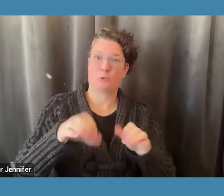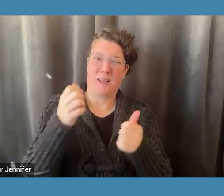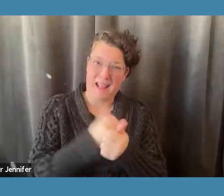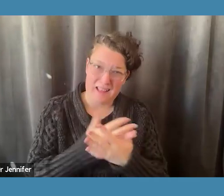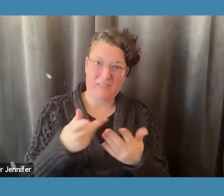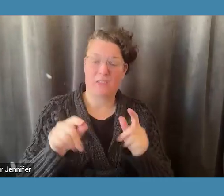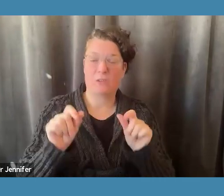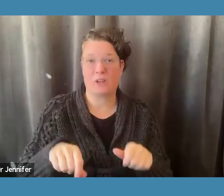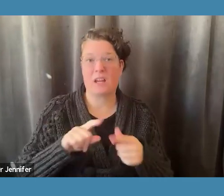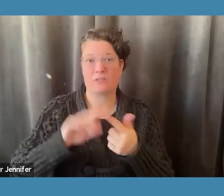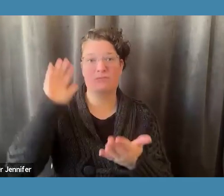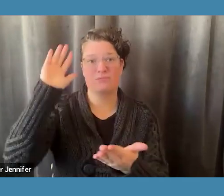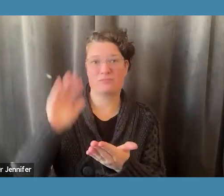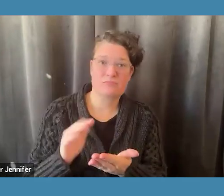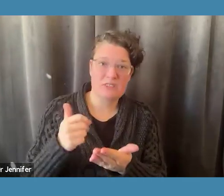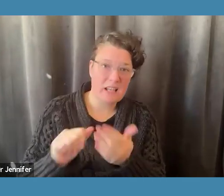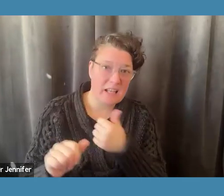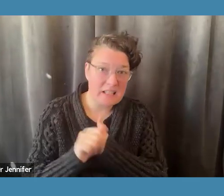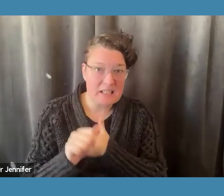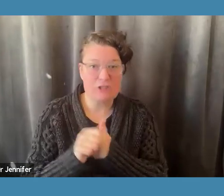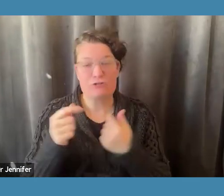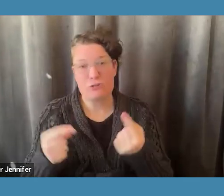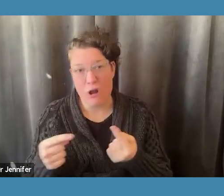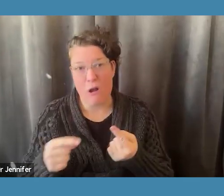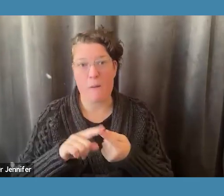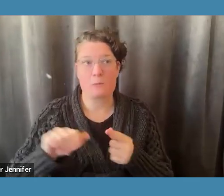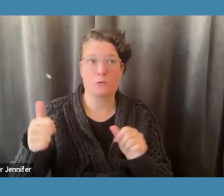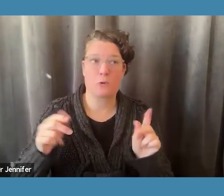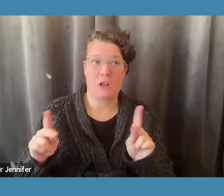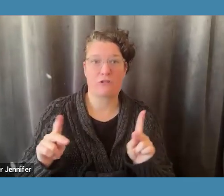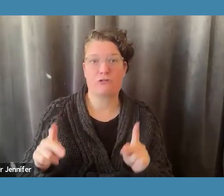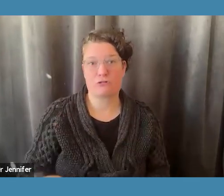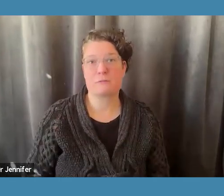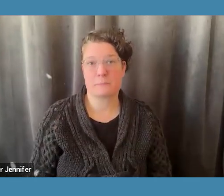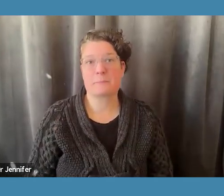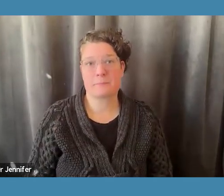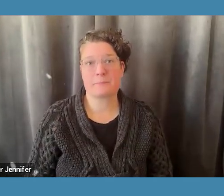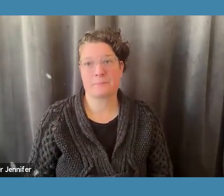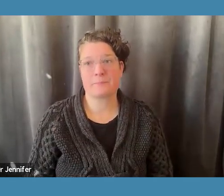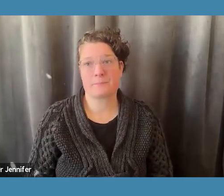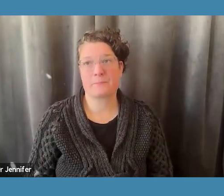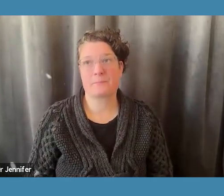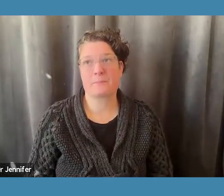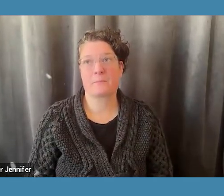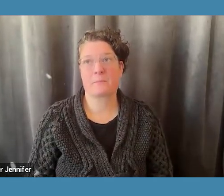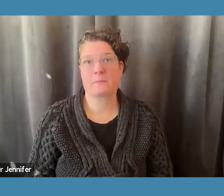mitigate any danger or harm to others in the household. Thank you.